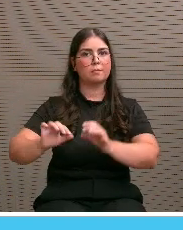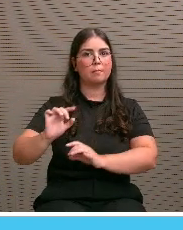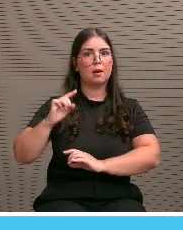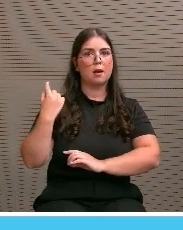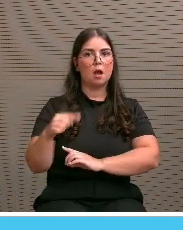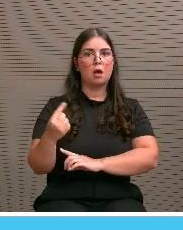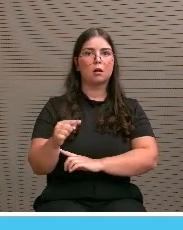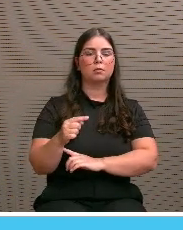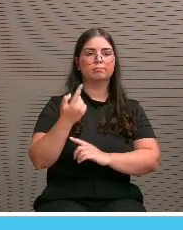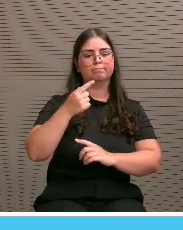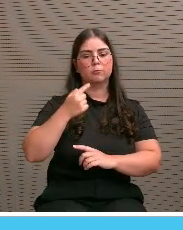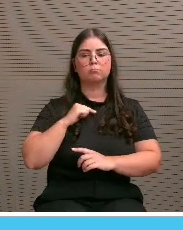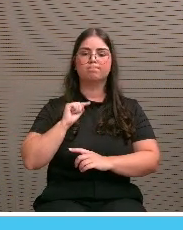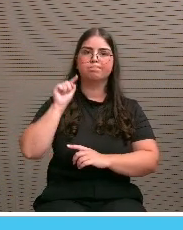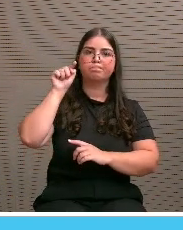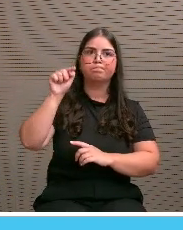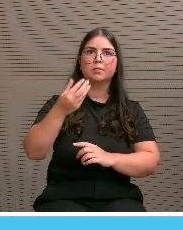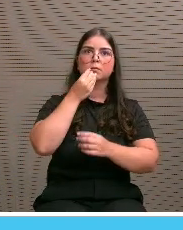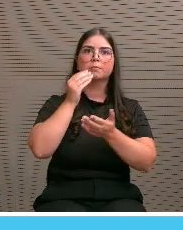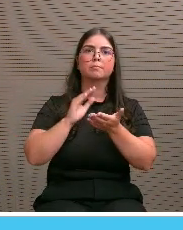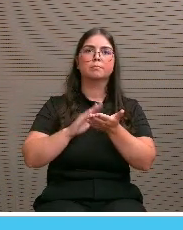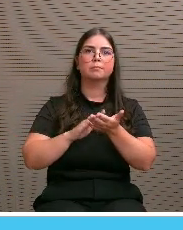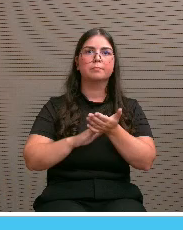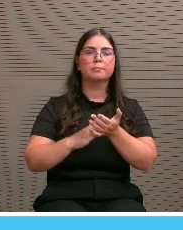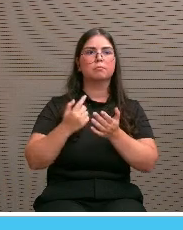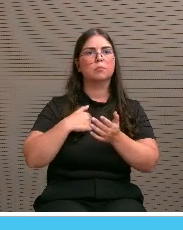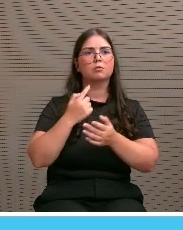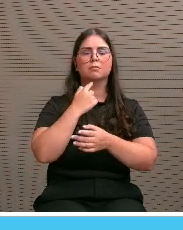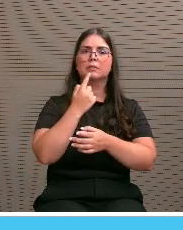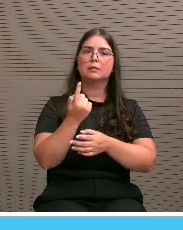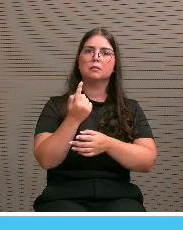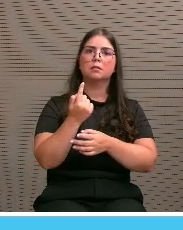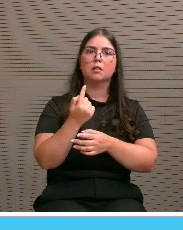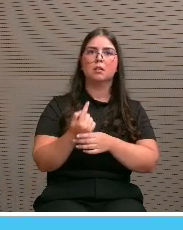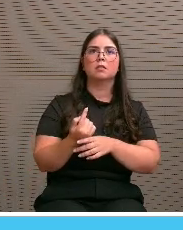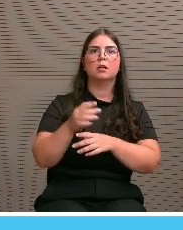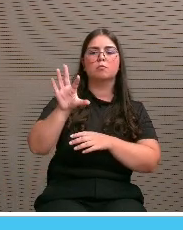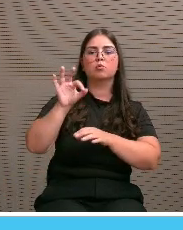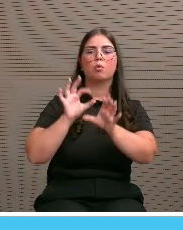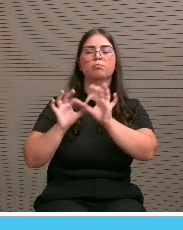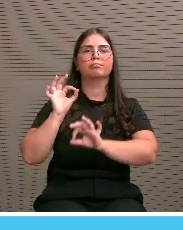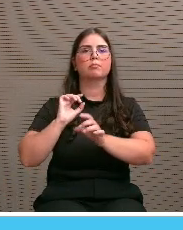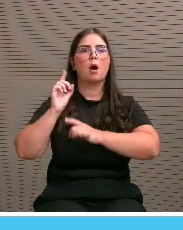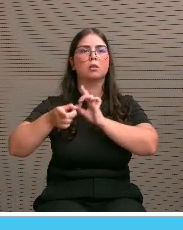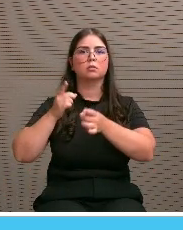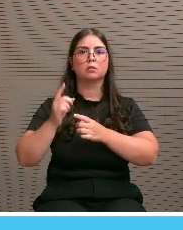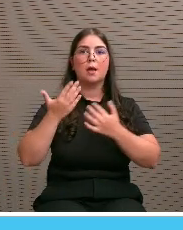or this or this. That is not true in the developing world. They need all the food that